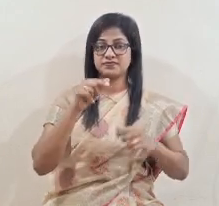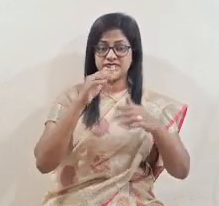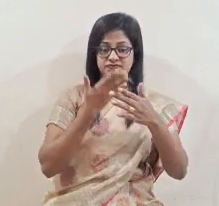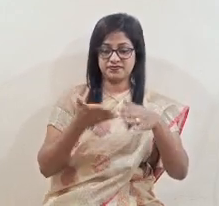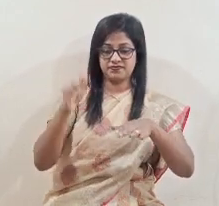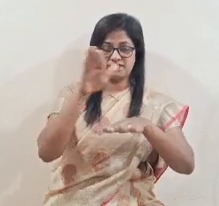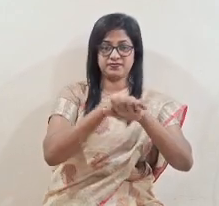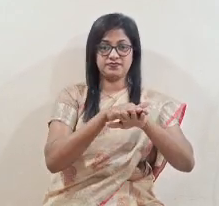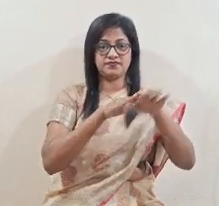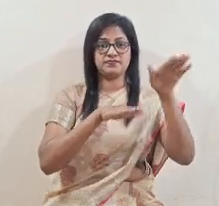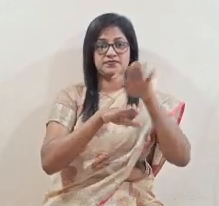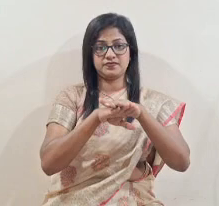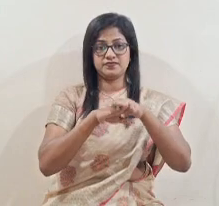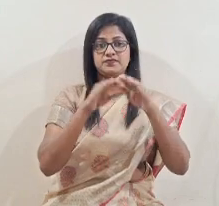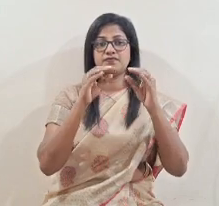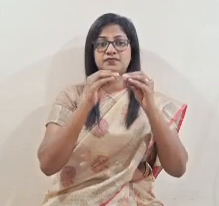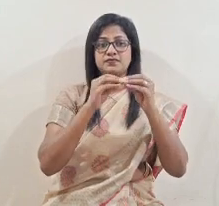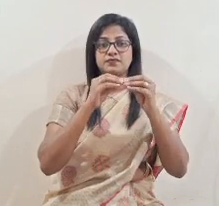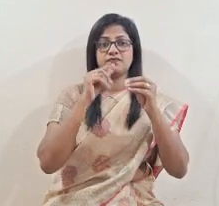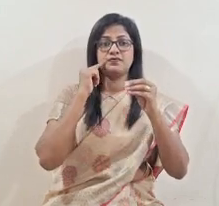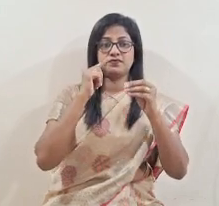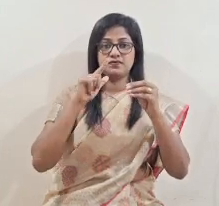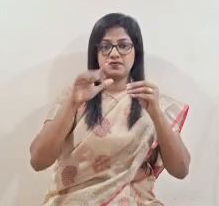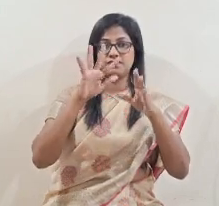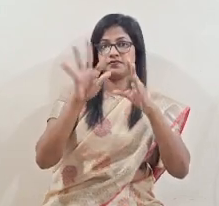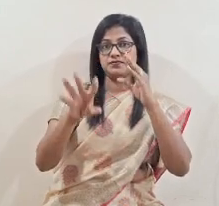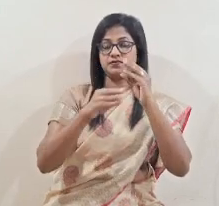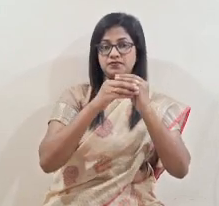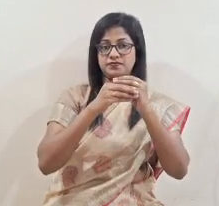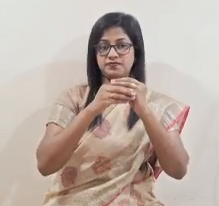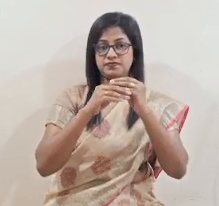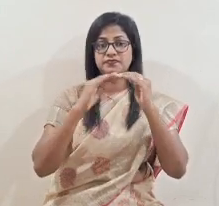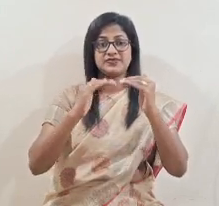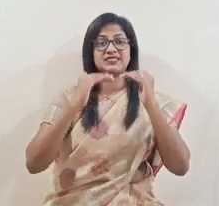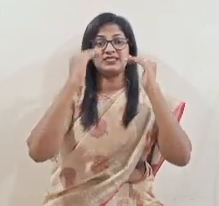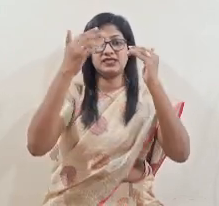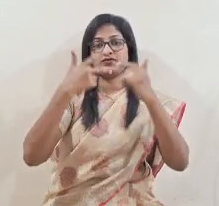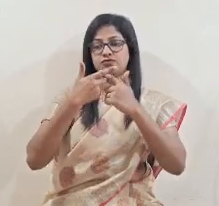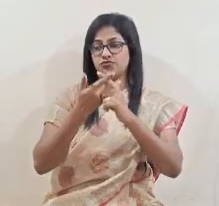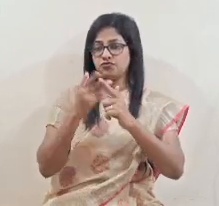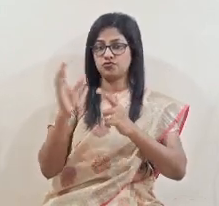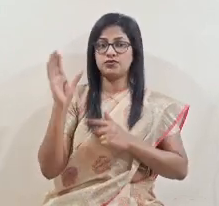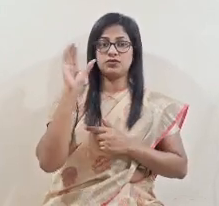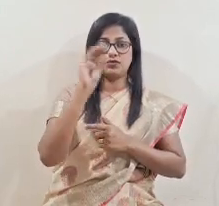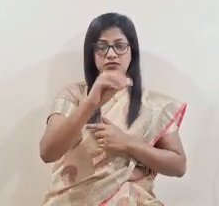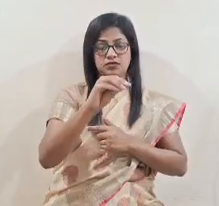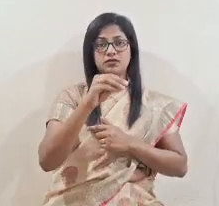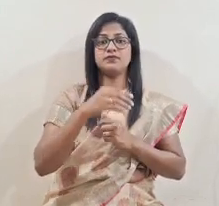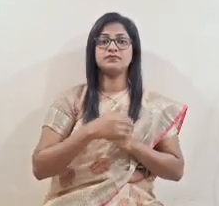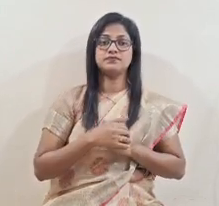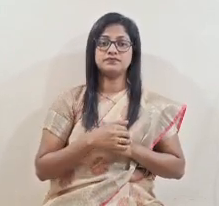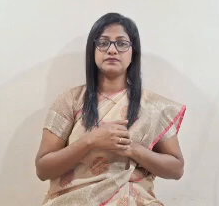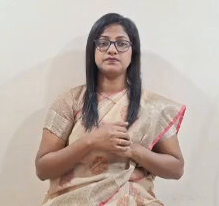a layer of built cover was added into the standard tool, so